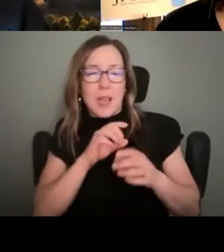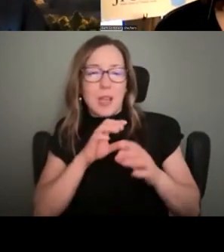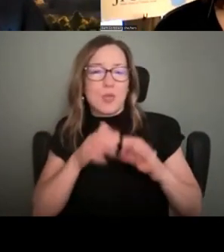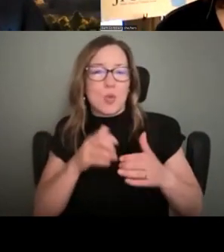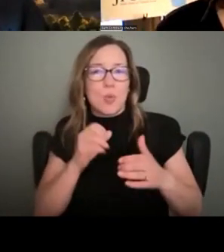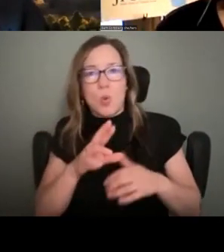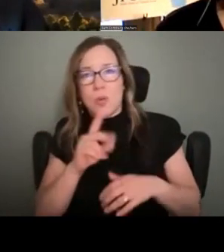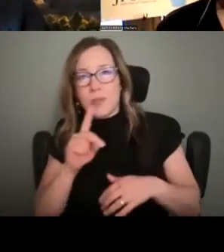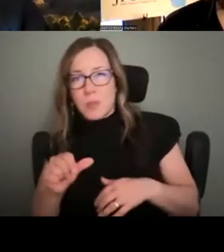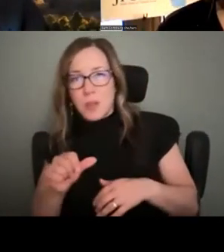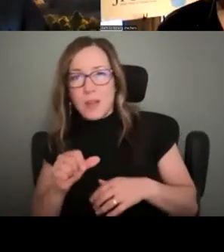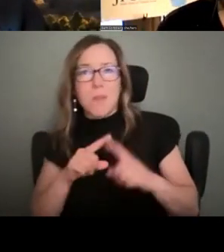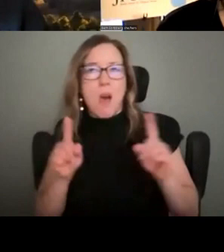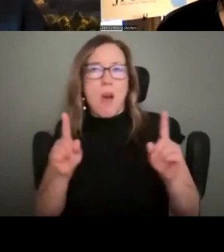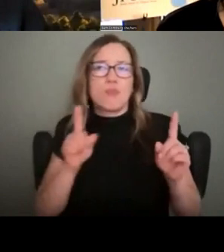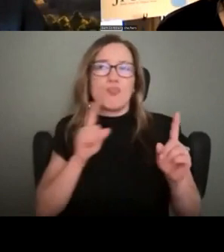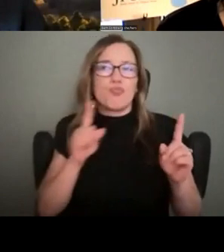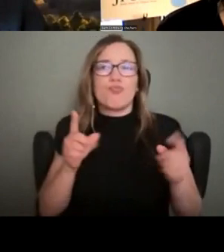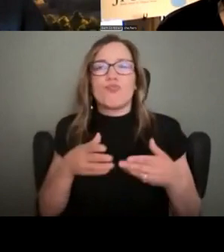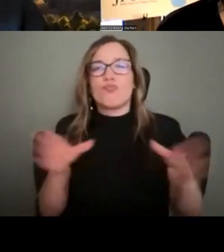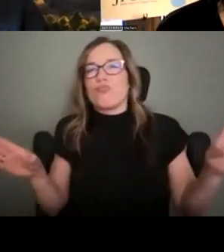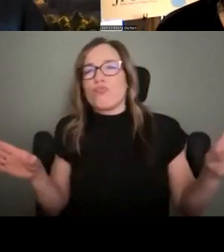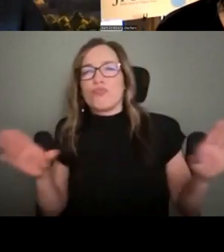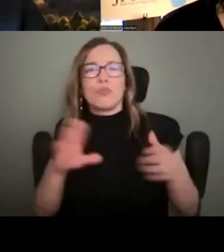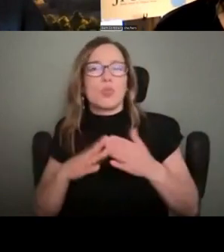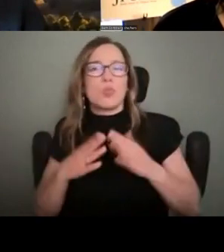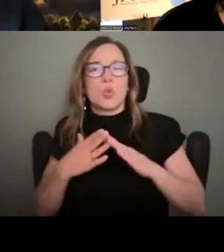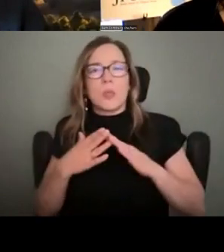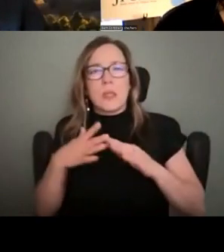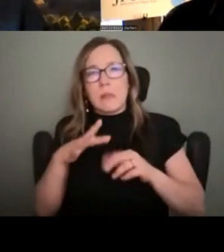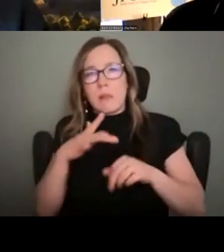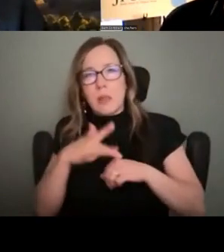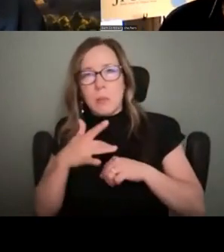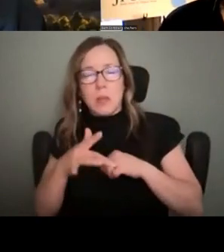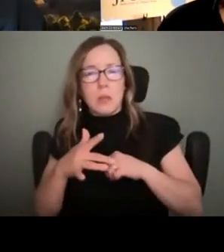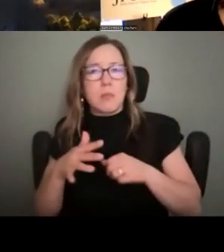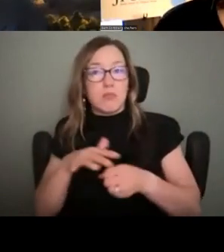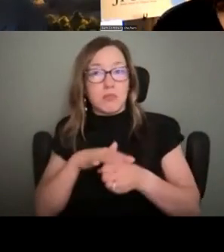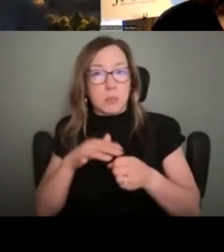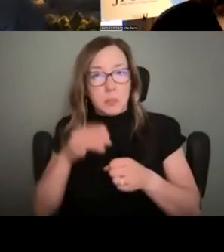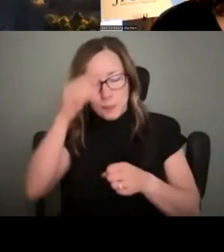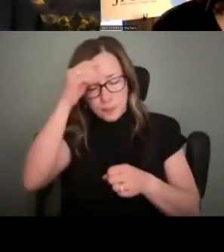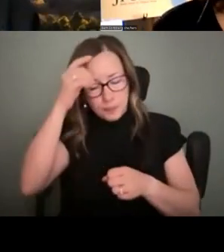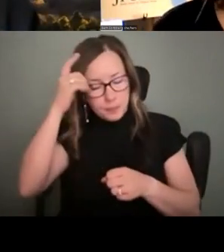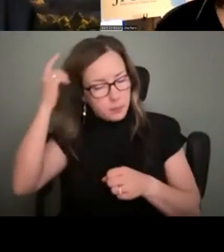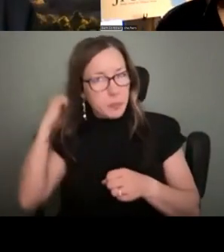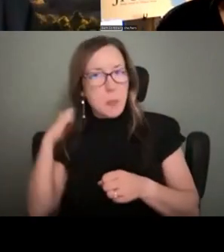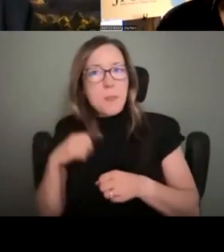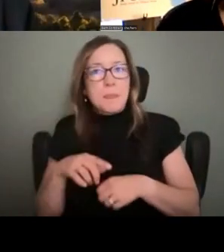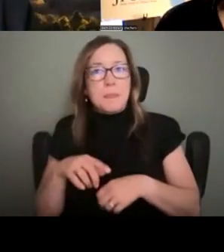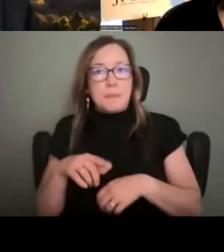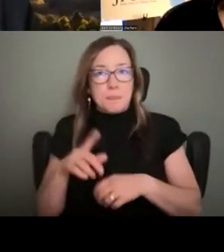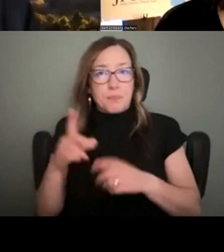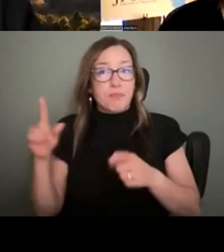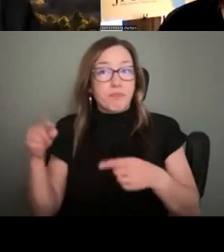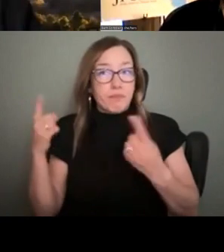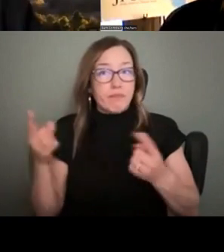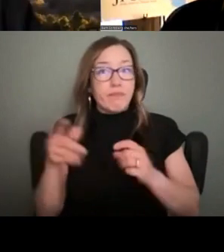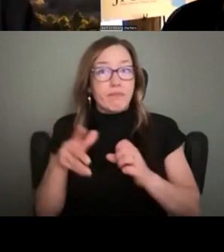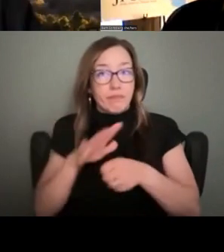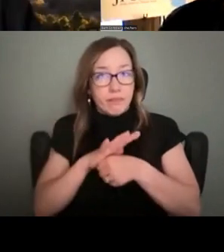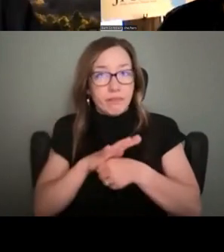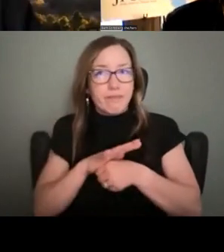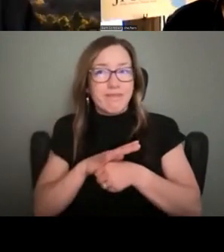se, but are just open community spaces. Since the pandemic, memory cafes have gotten